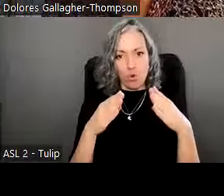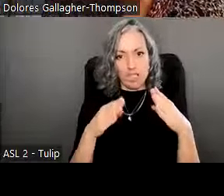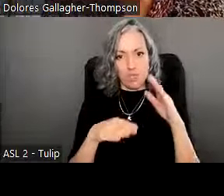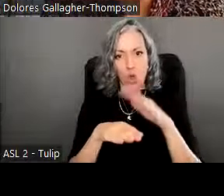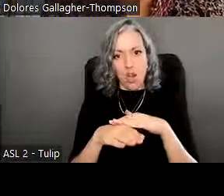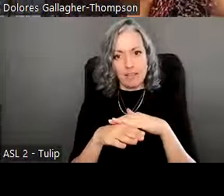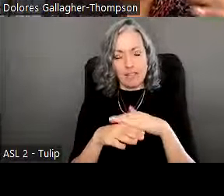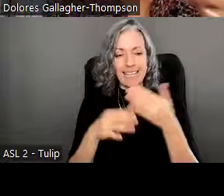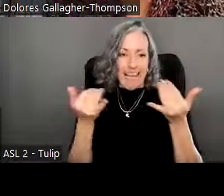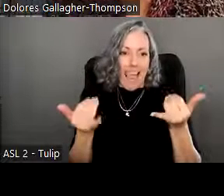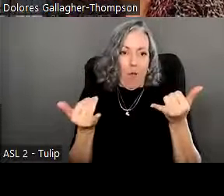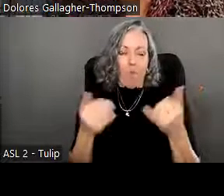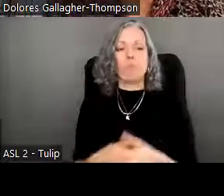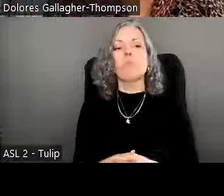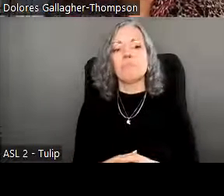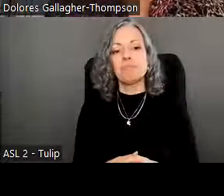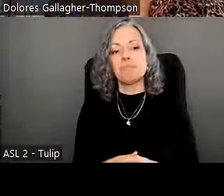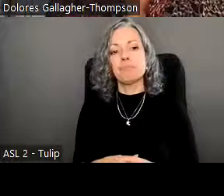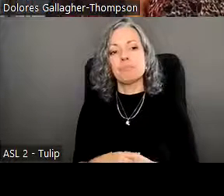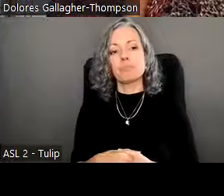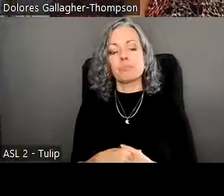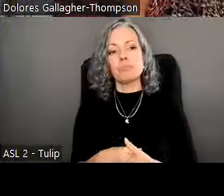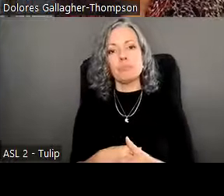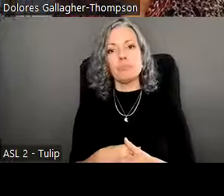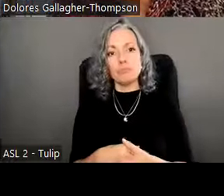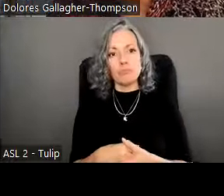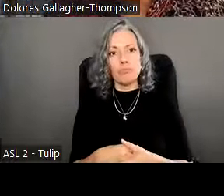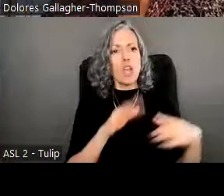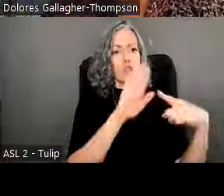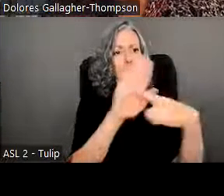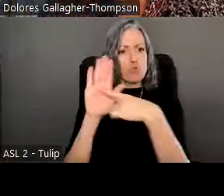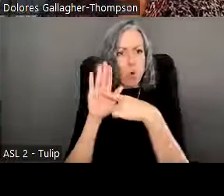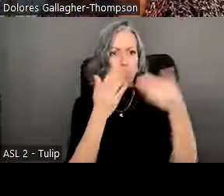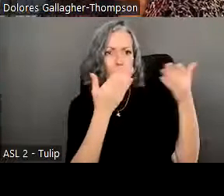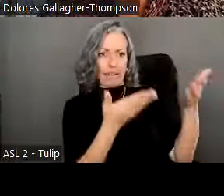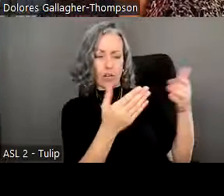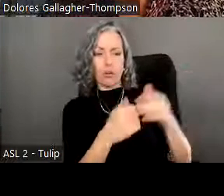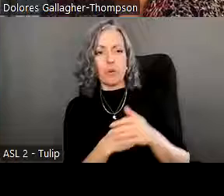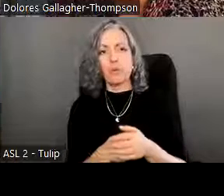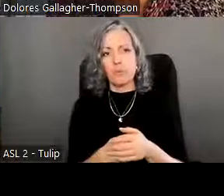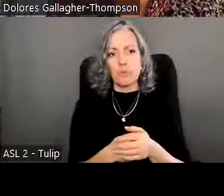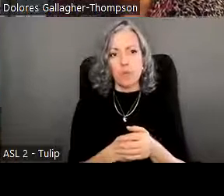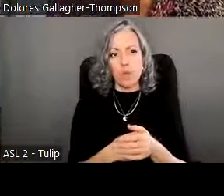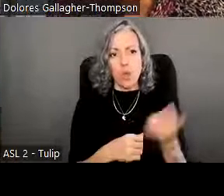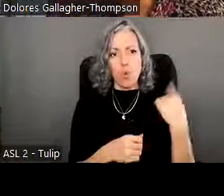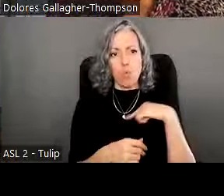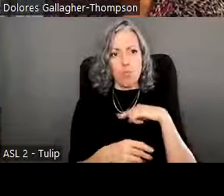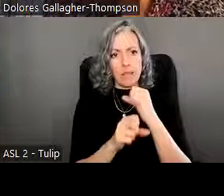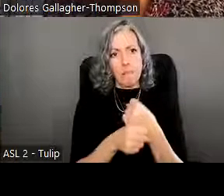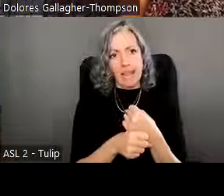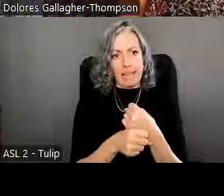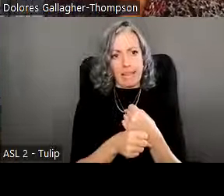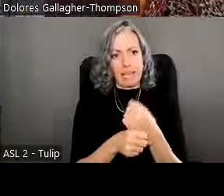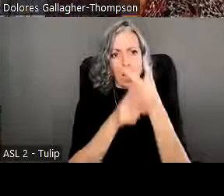time remaining. Next slide, please. I want to show you this diagram that we created on the trajectory